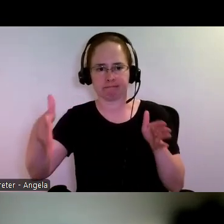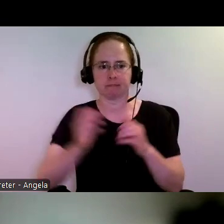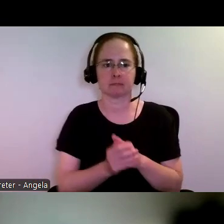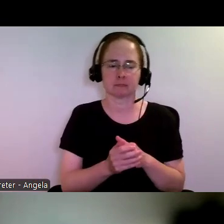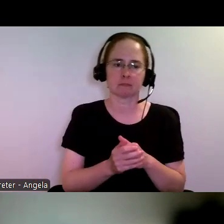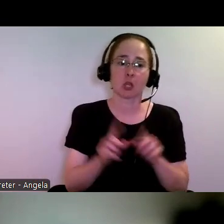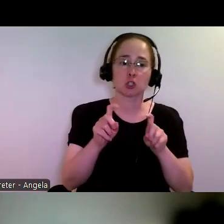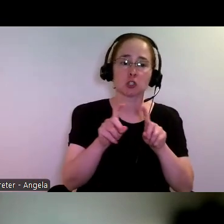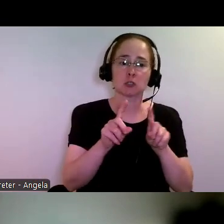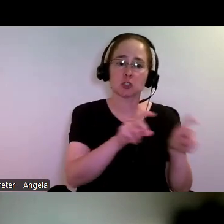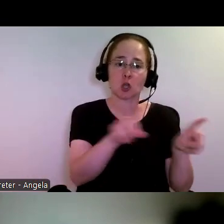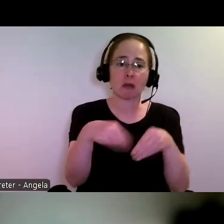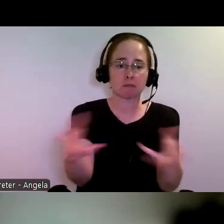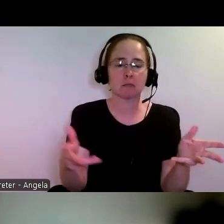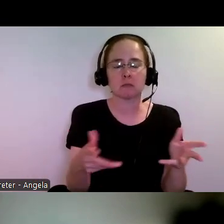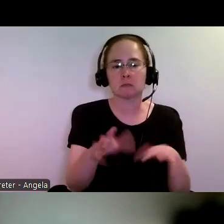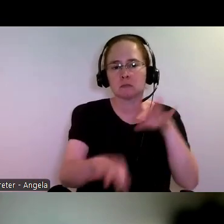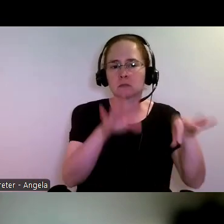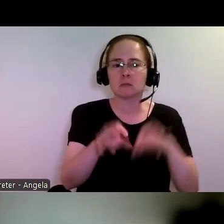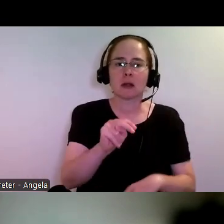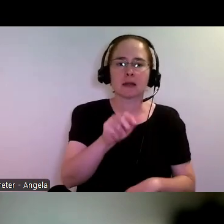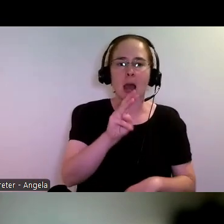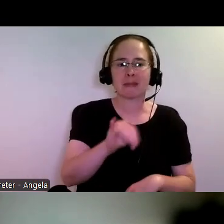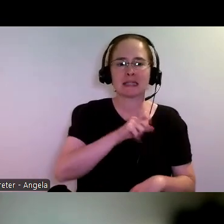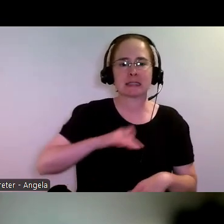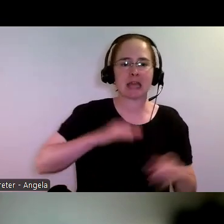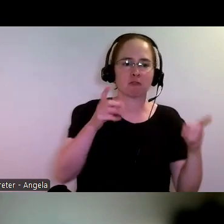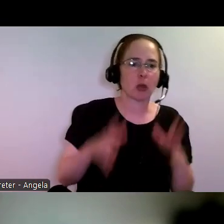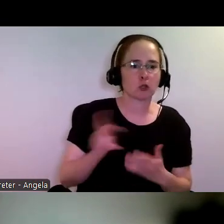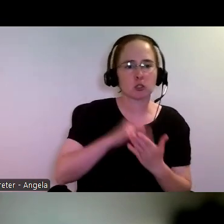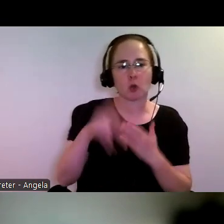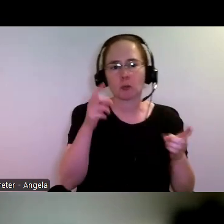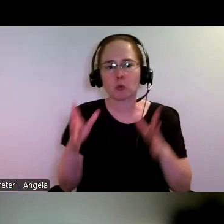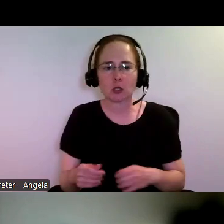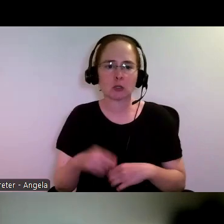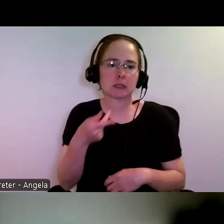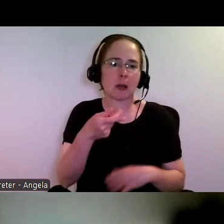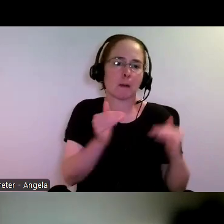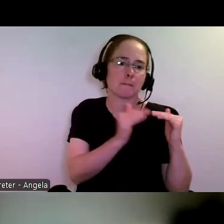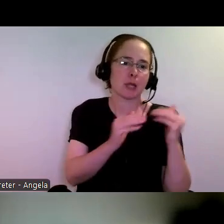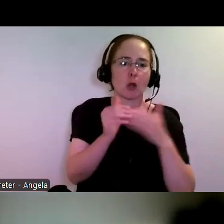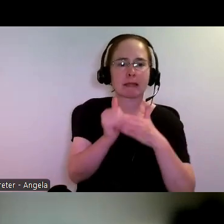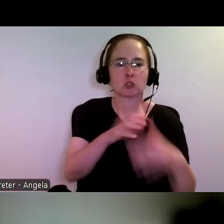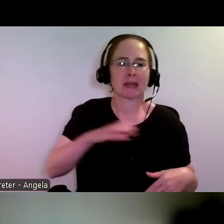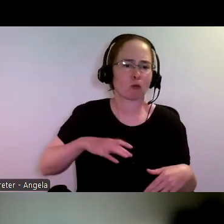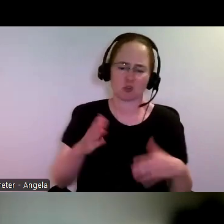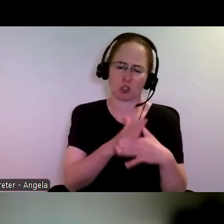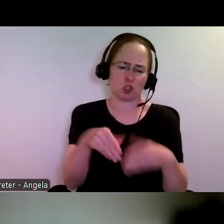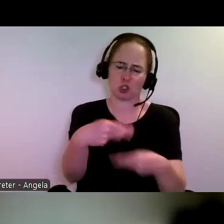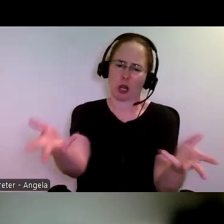was sent to a selection of NAMI's staff directors and program directors, as well as the Peer Leadership Council. And we just shared it broadly.